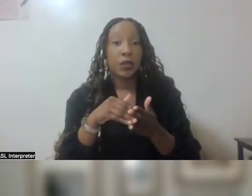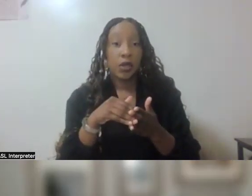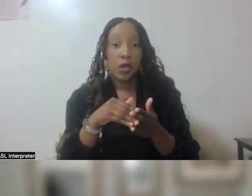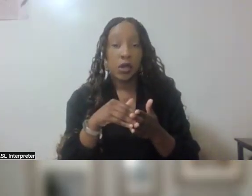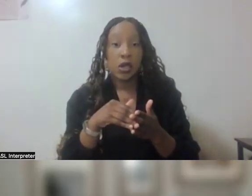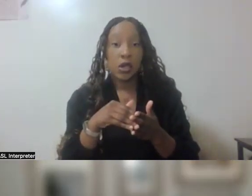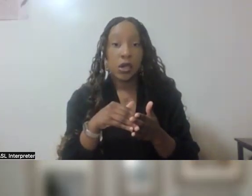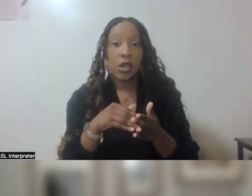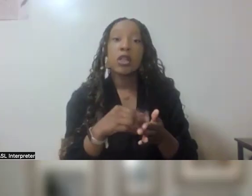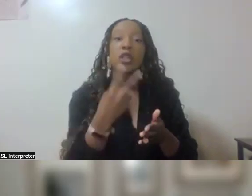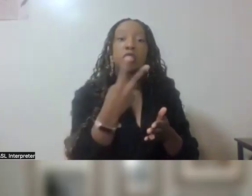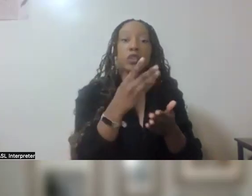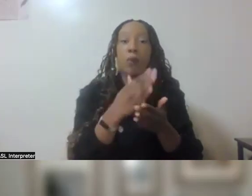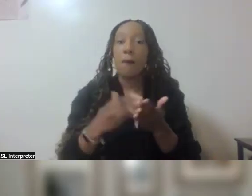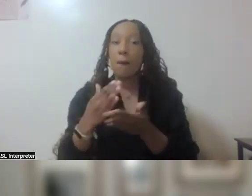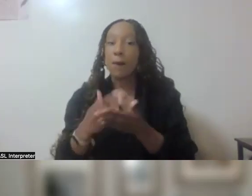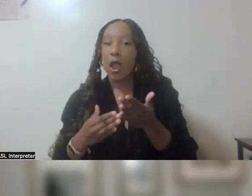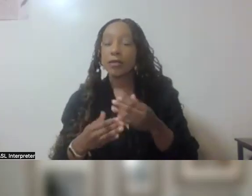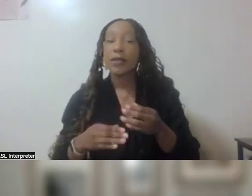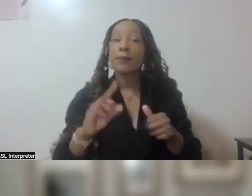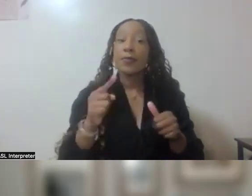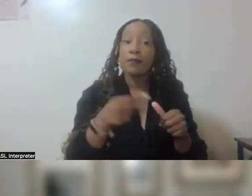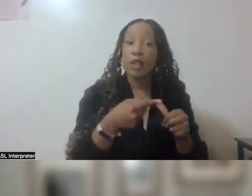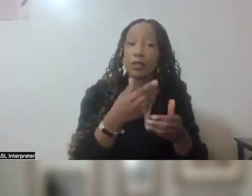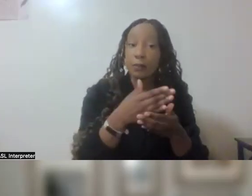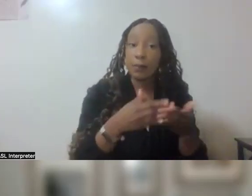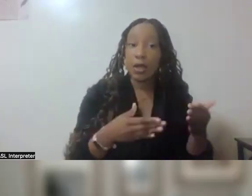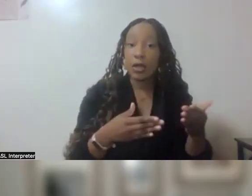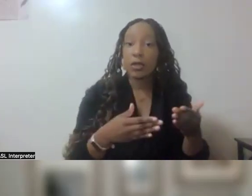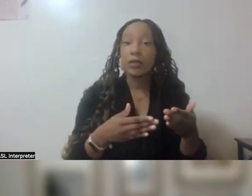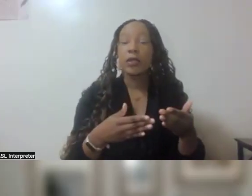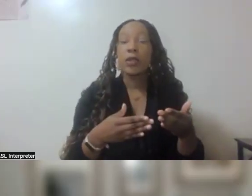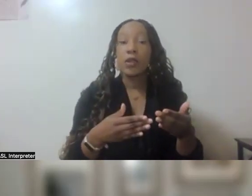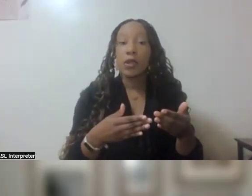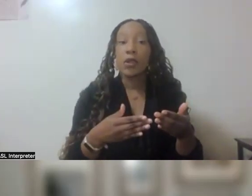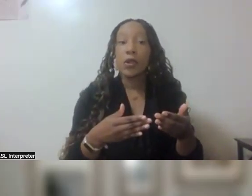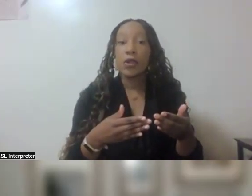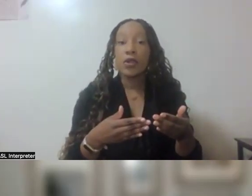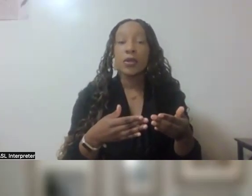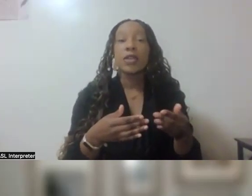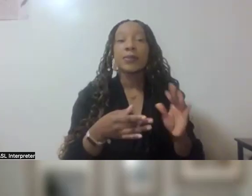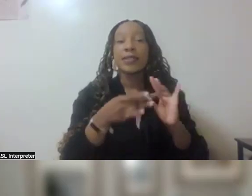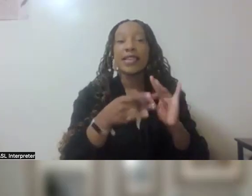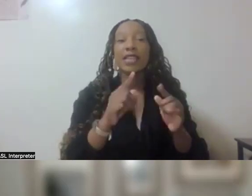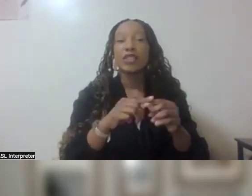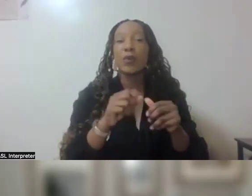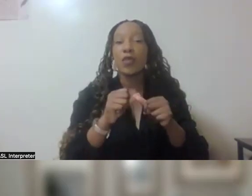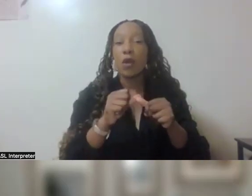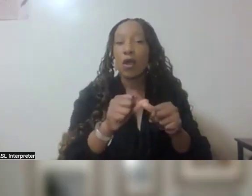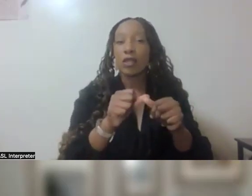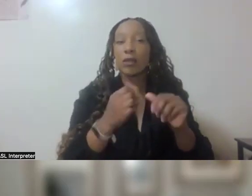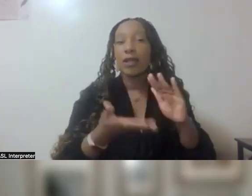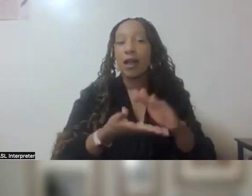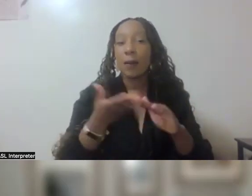There are two pieces to it. One is a piece that is related to the ongoing operations